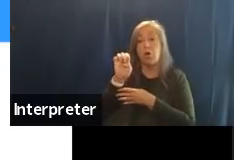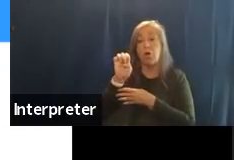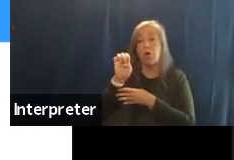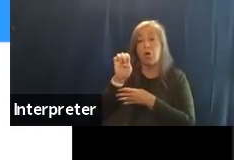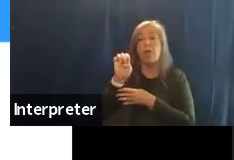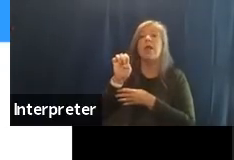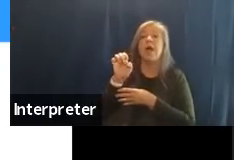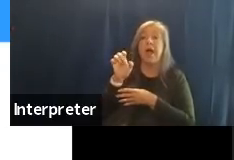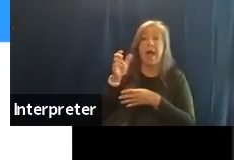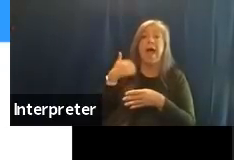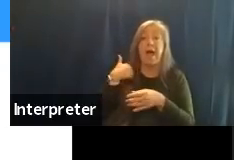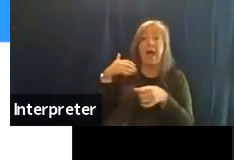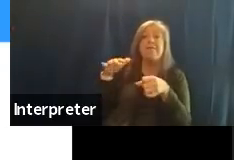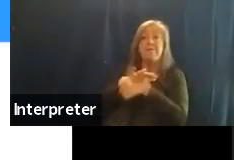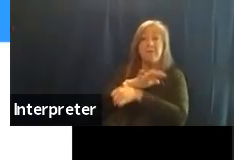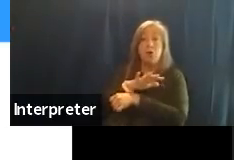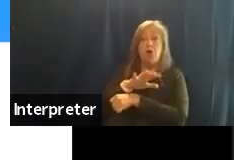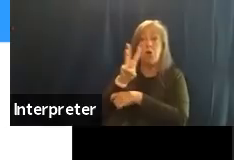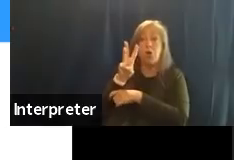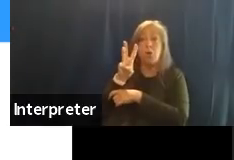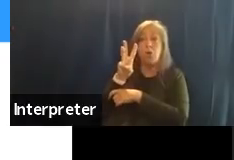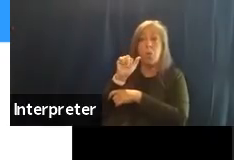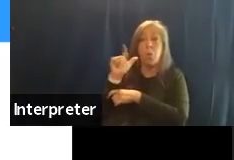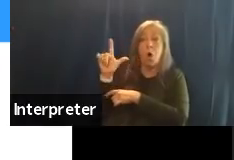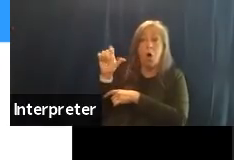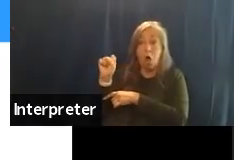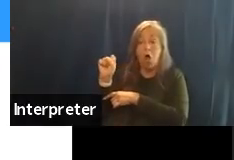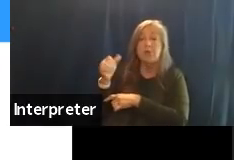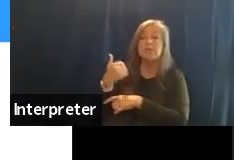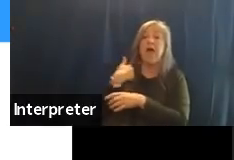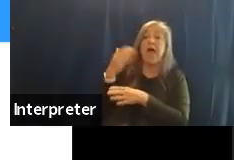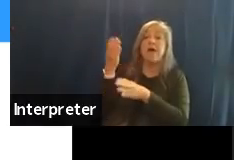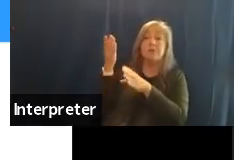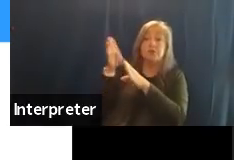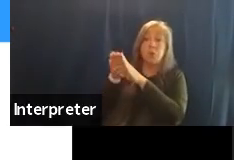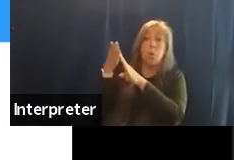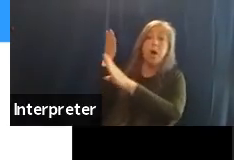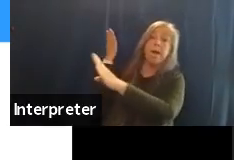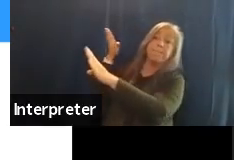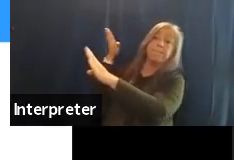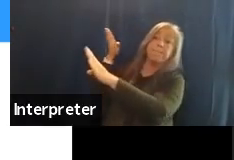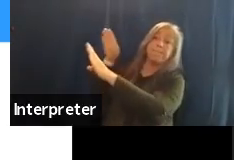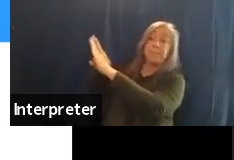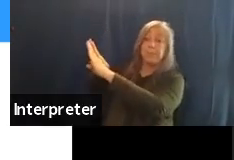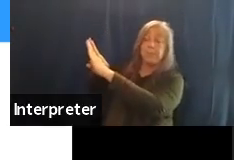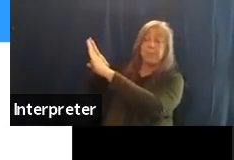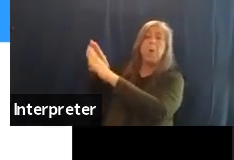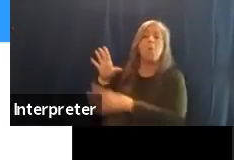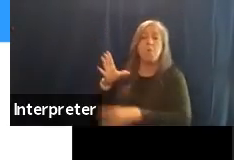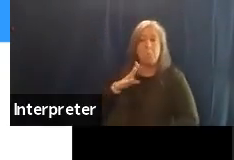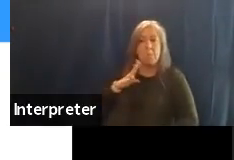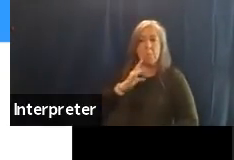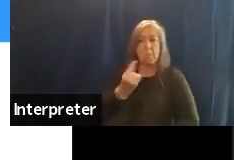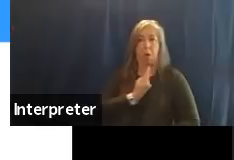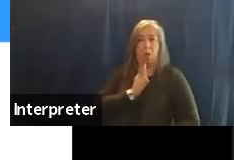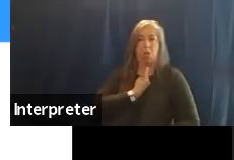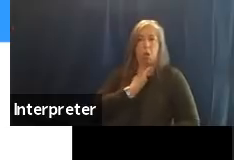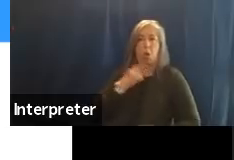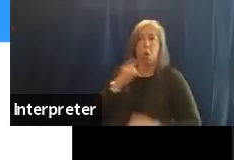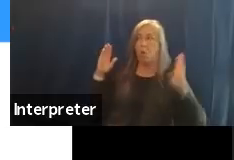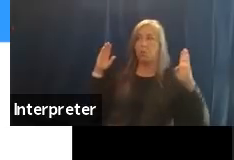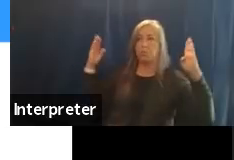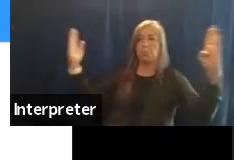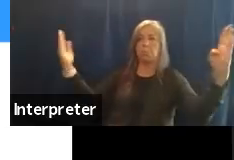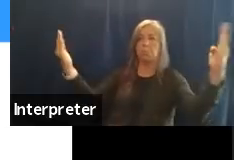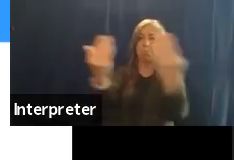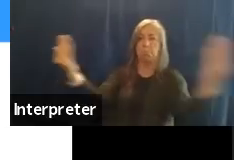mask off. Anytime somebody comes into that cubicle with you, or you leave the cubicle for anything, the mask needs to be put